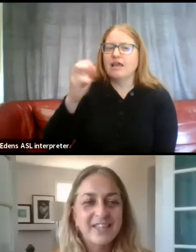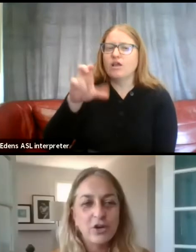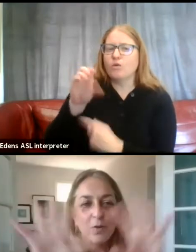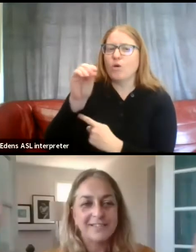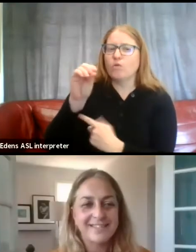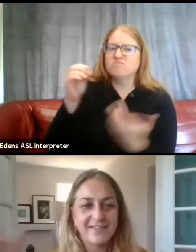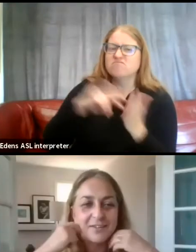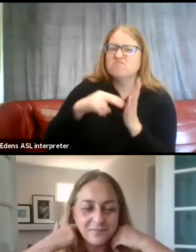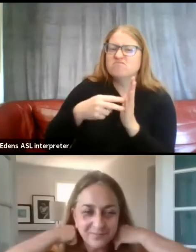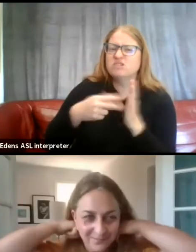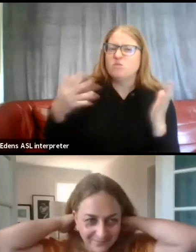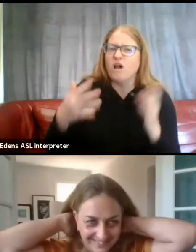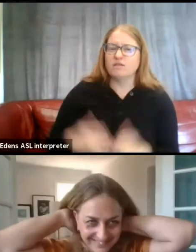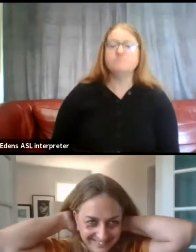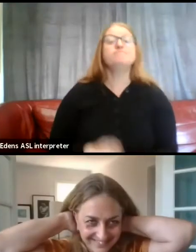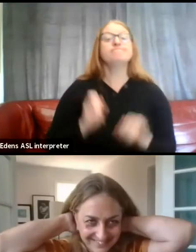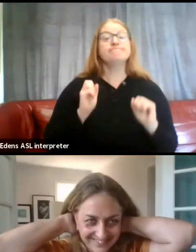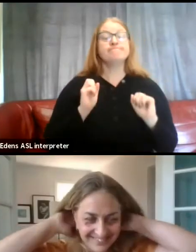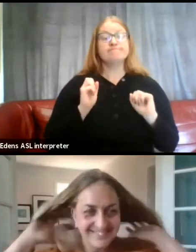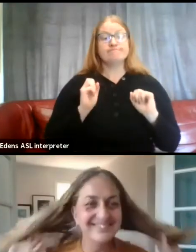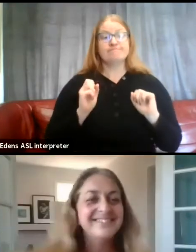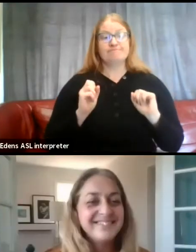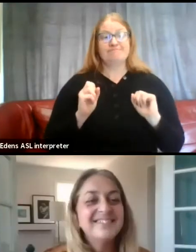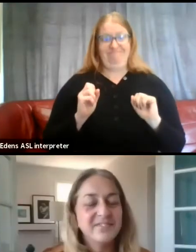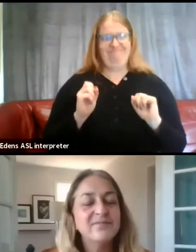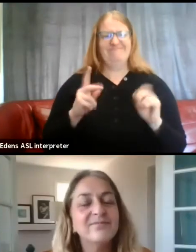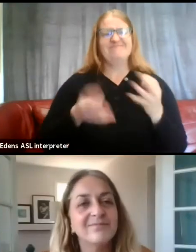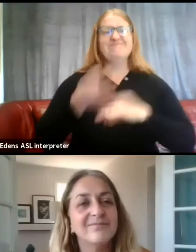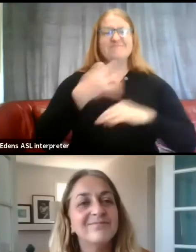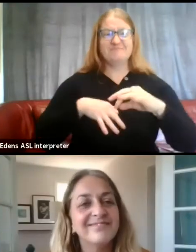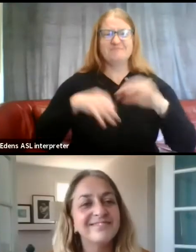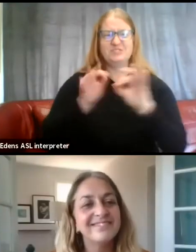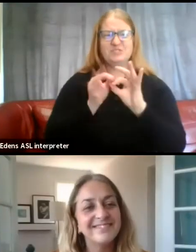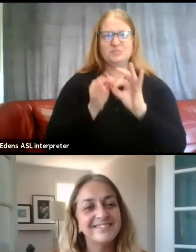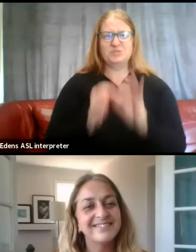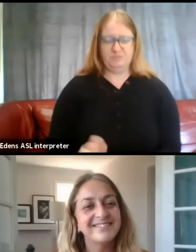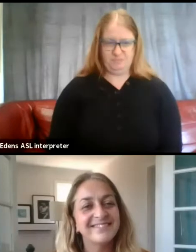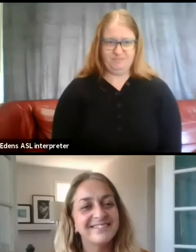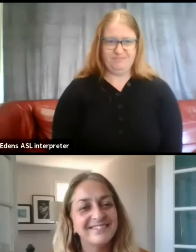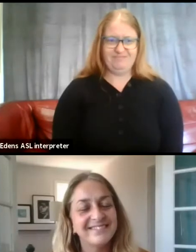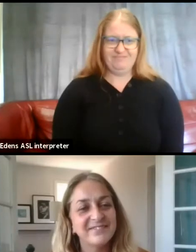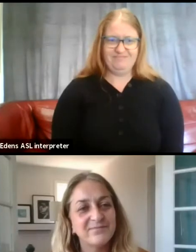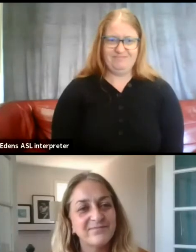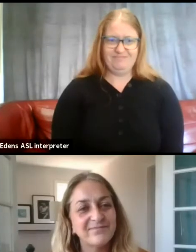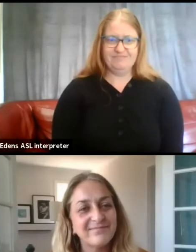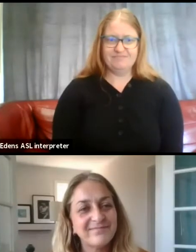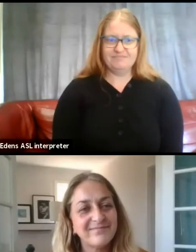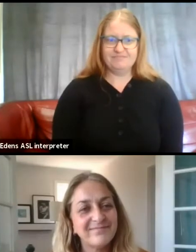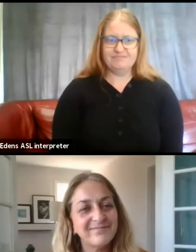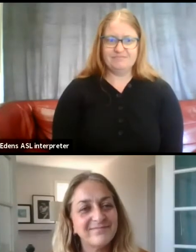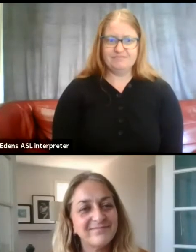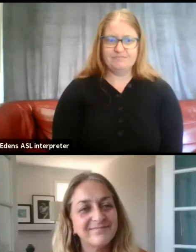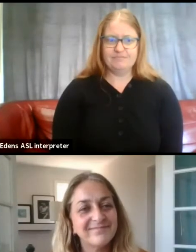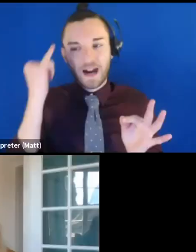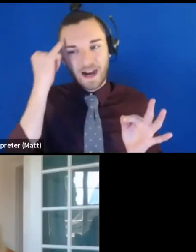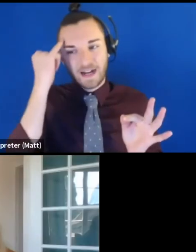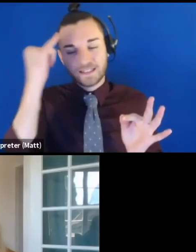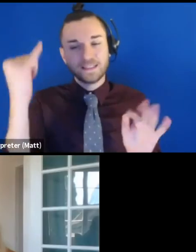think people have different definitions of this. I have my own specific definition of this, which is that it's a character who